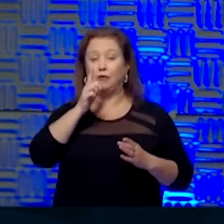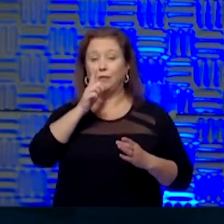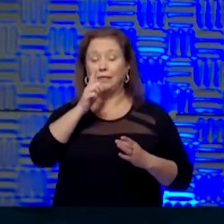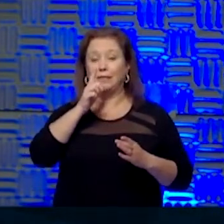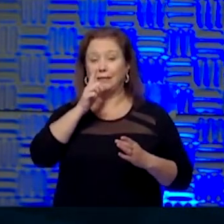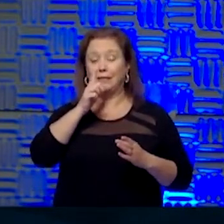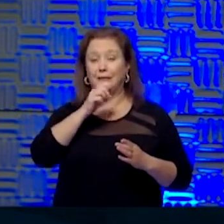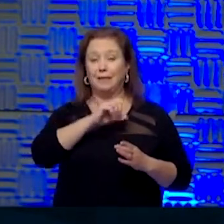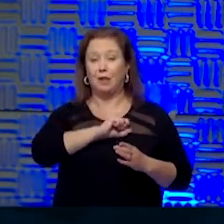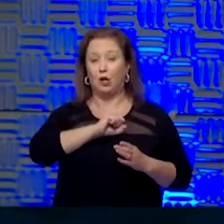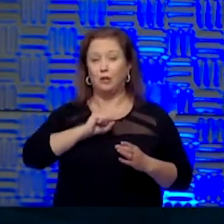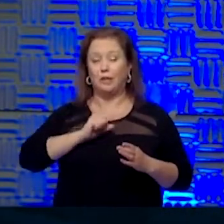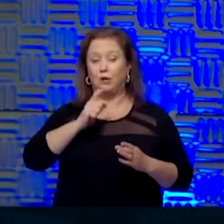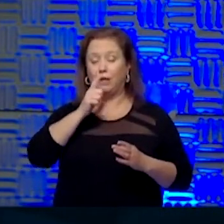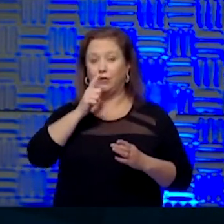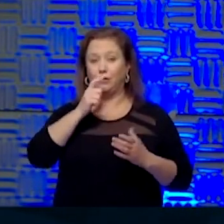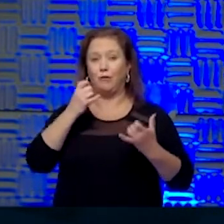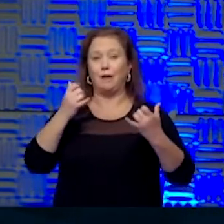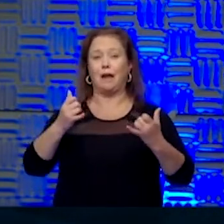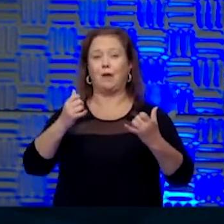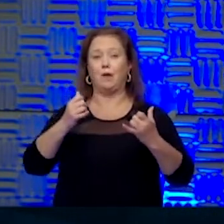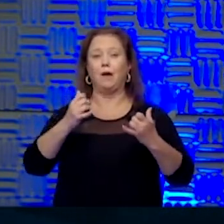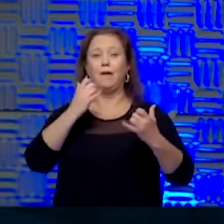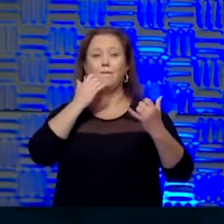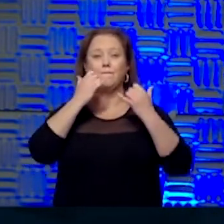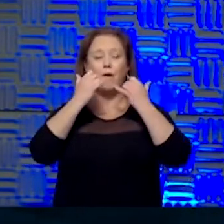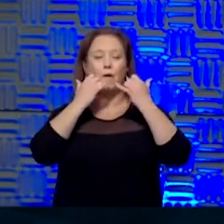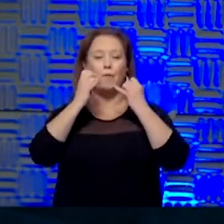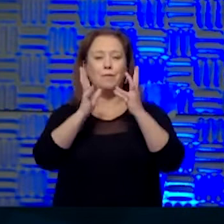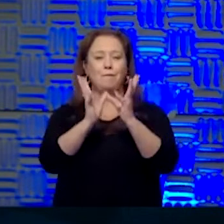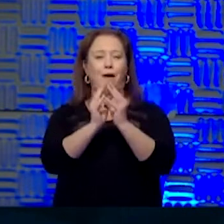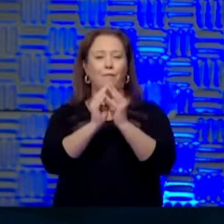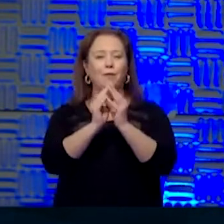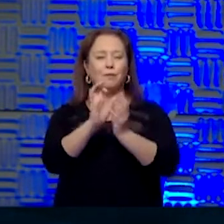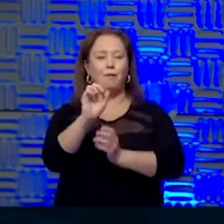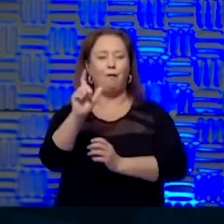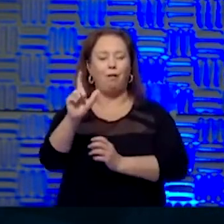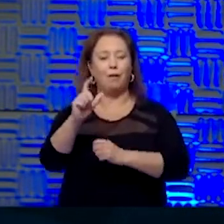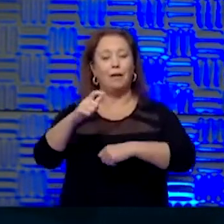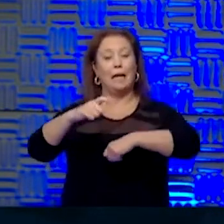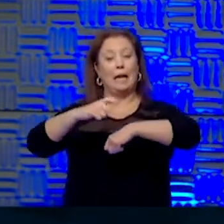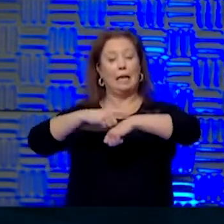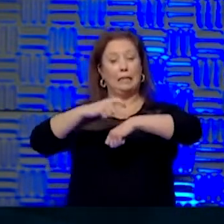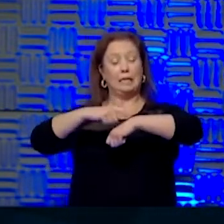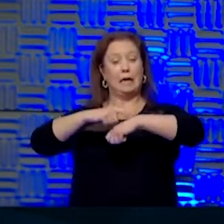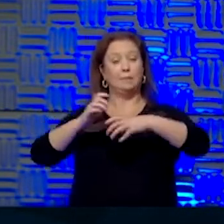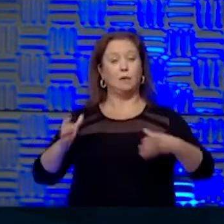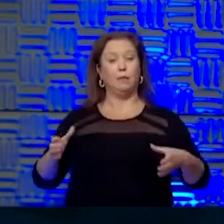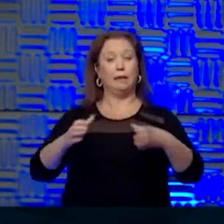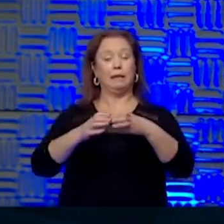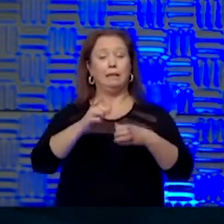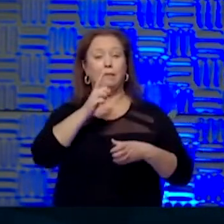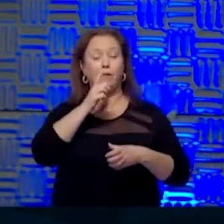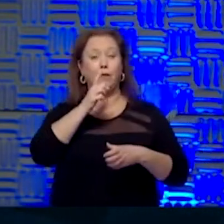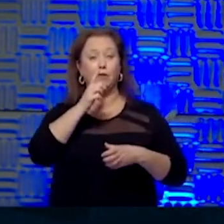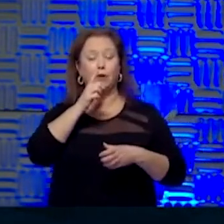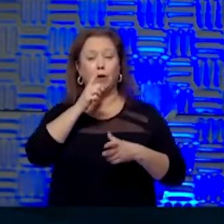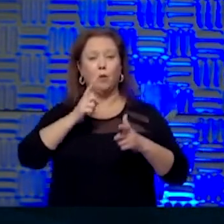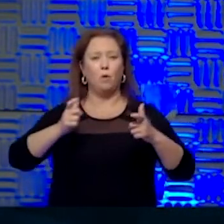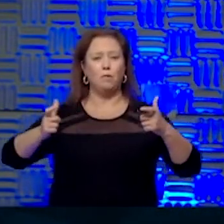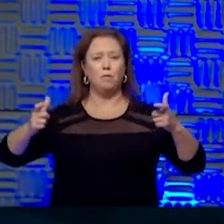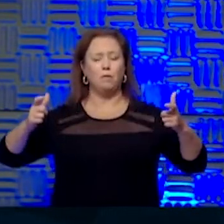now changed to be a telephone conference call. And the times that we do get together for lunch, we are in a